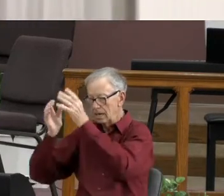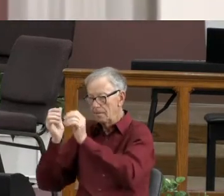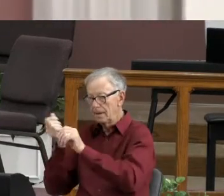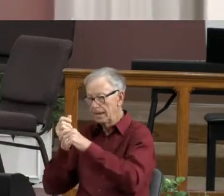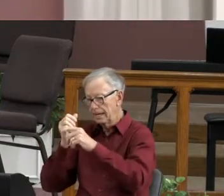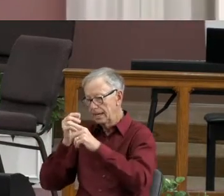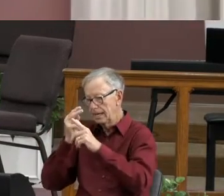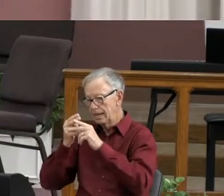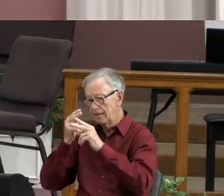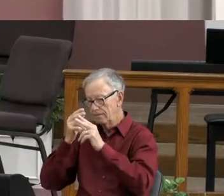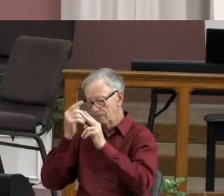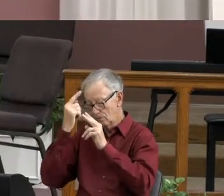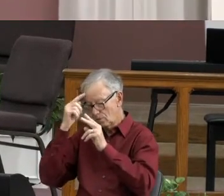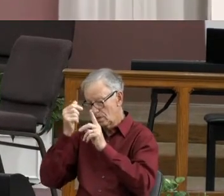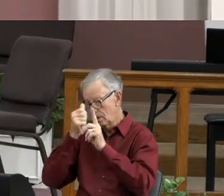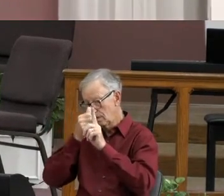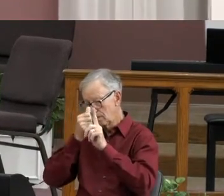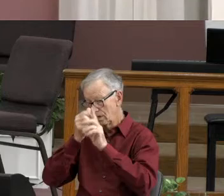for themselves.